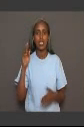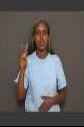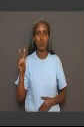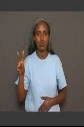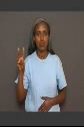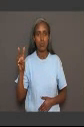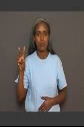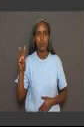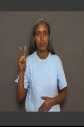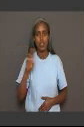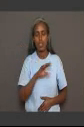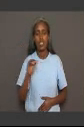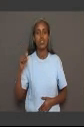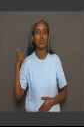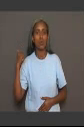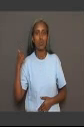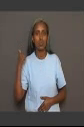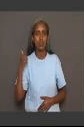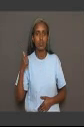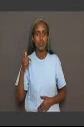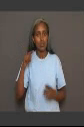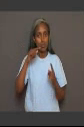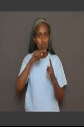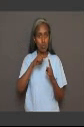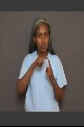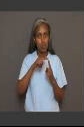2 and so on to